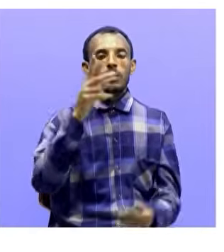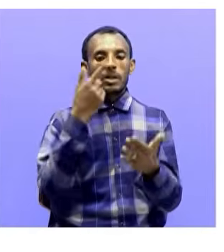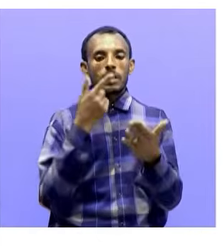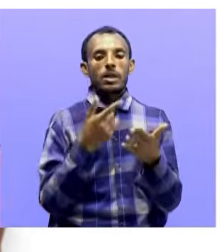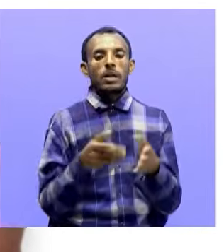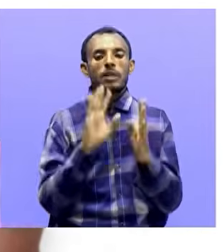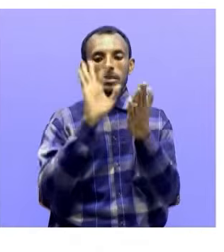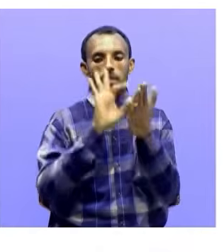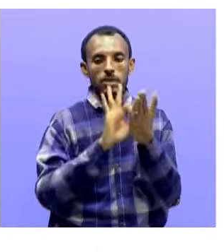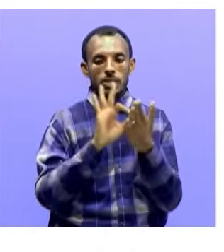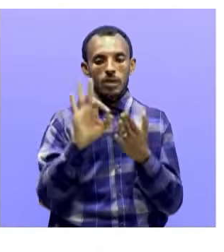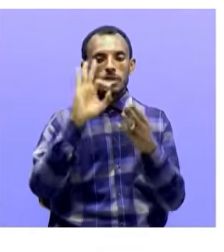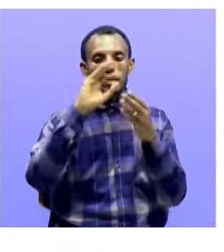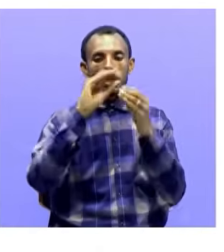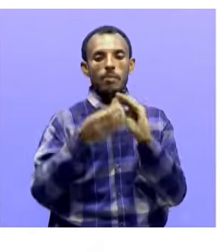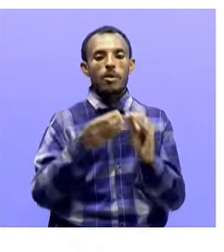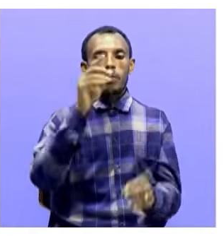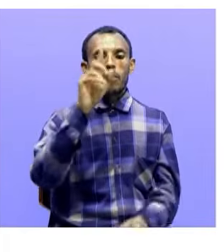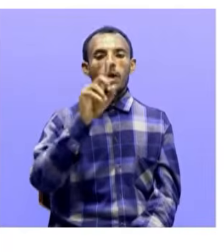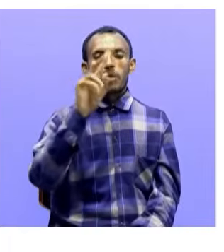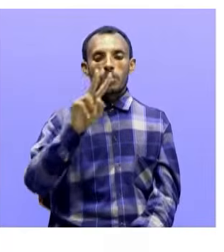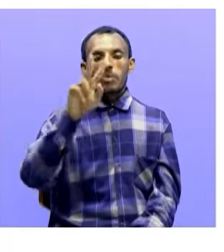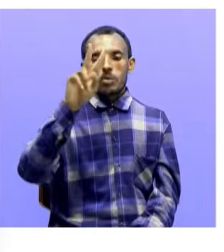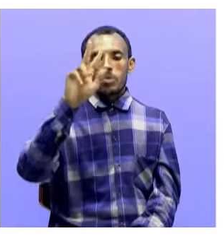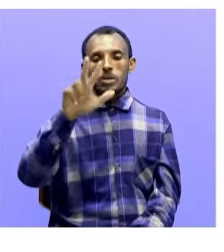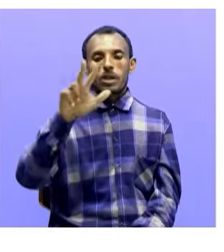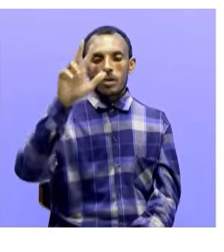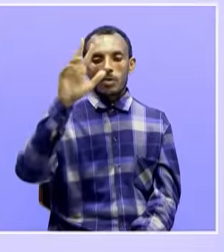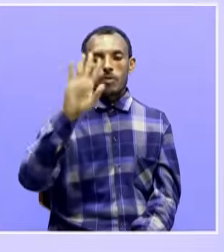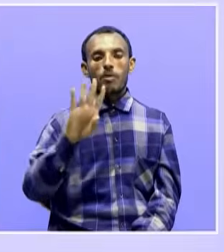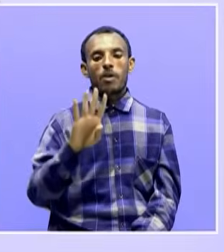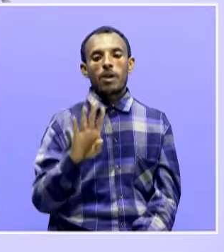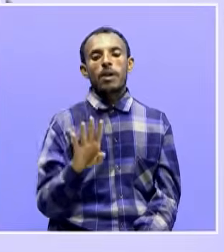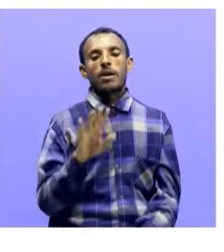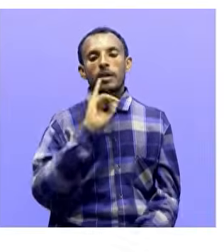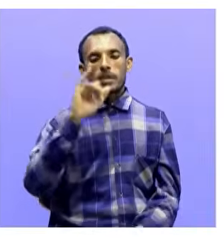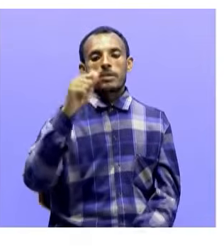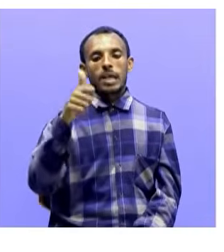count the numbers. 1, 2, 3, 4. The 4th item is 10